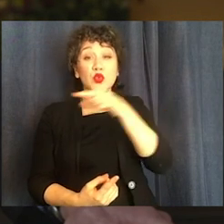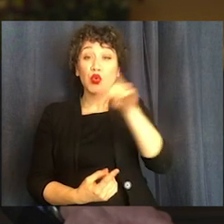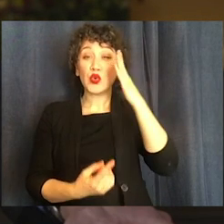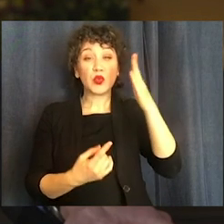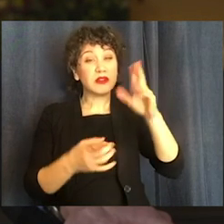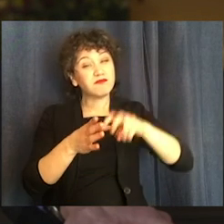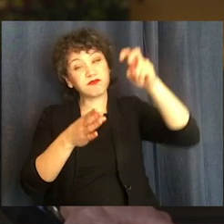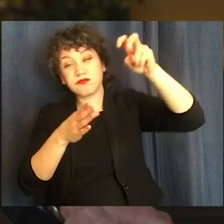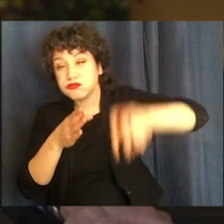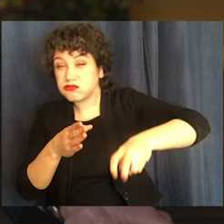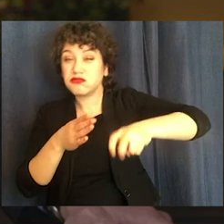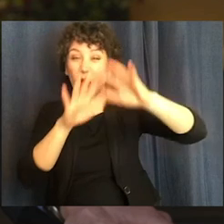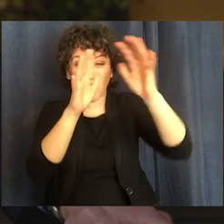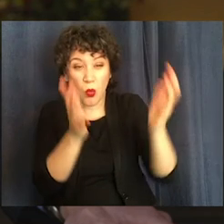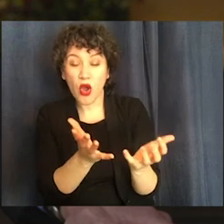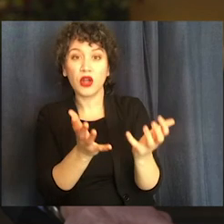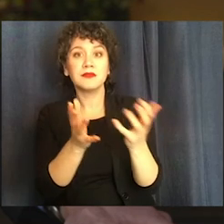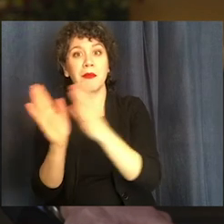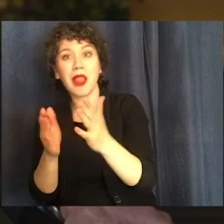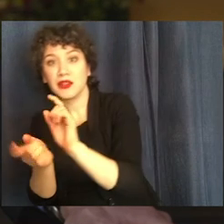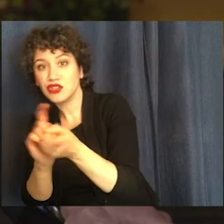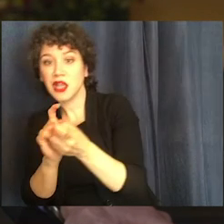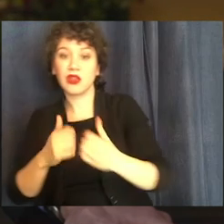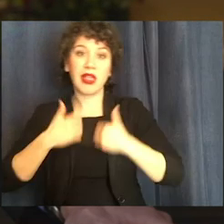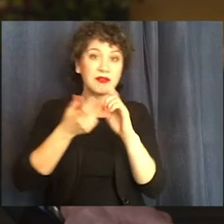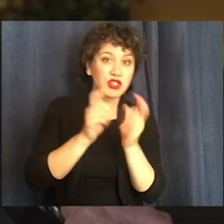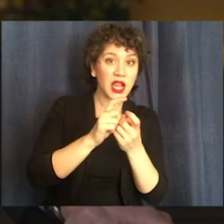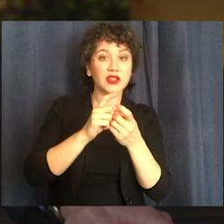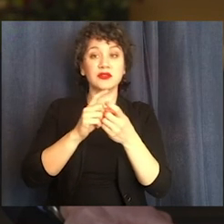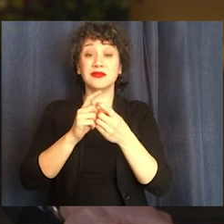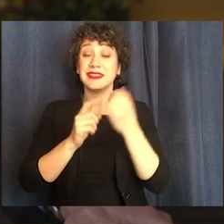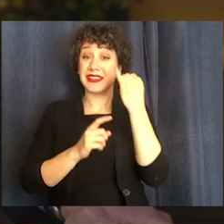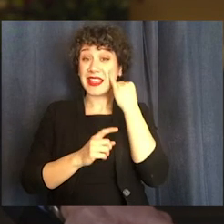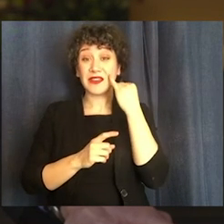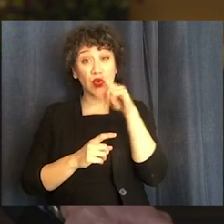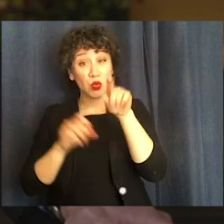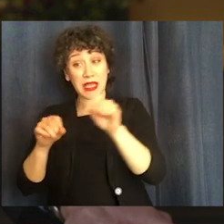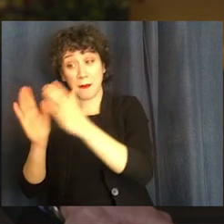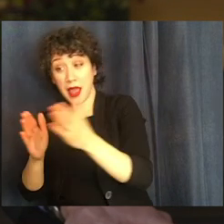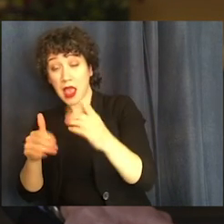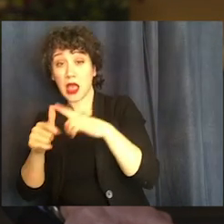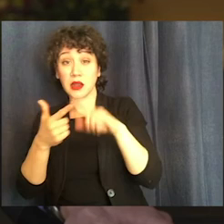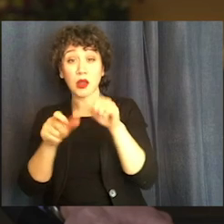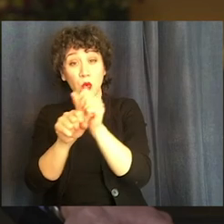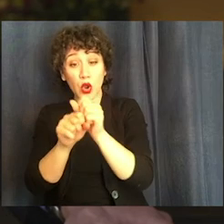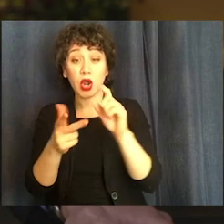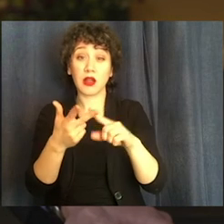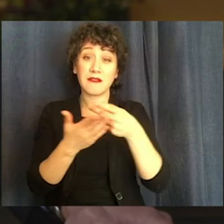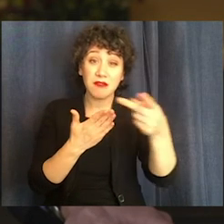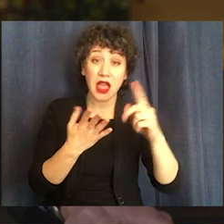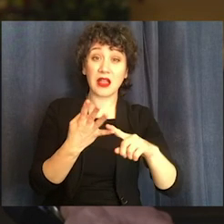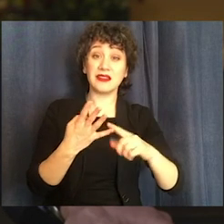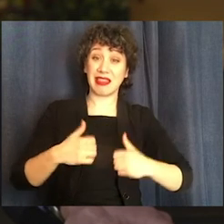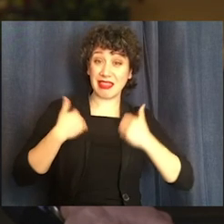live will be limited only by your hope that the work we do today is worthwhile, even though we don't